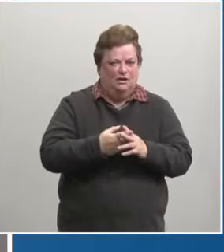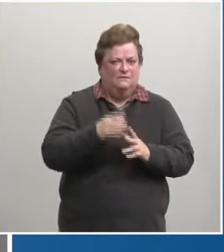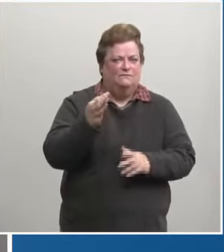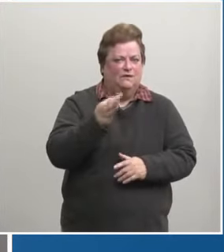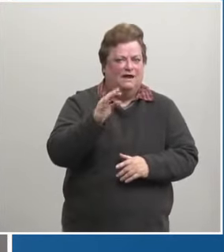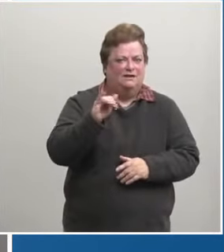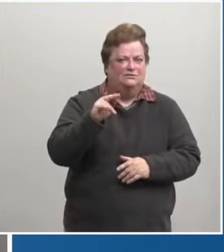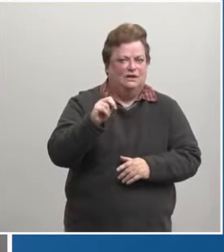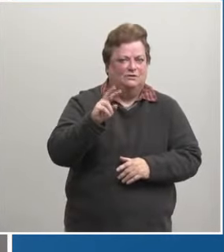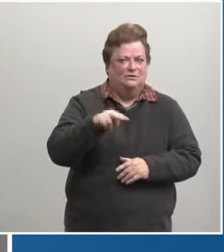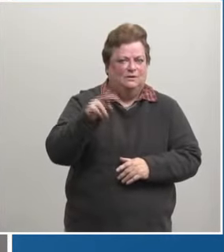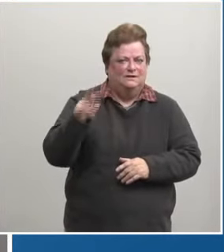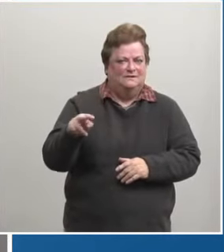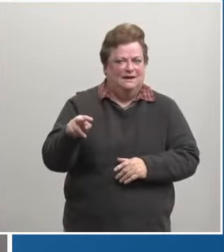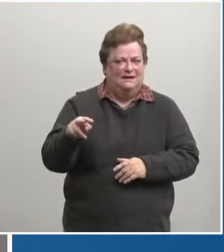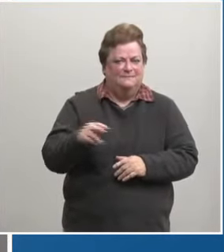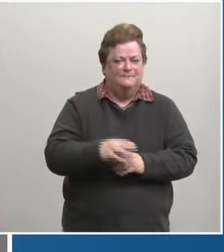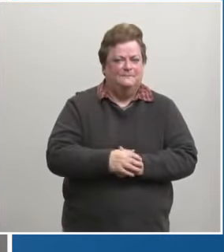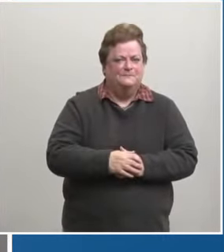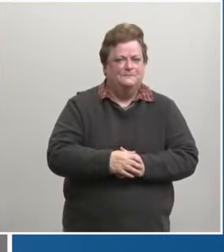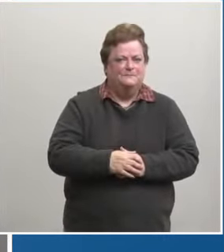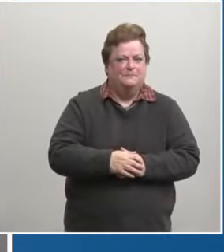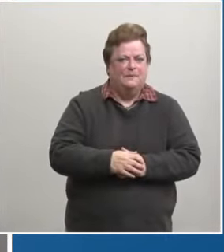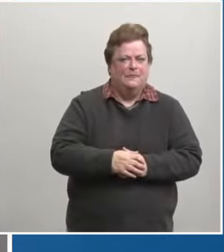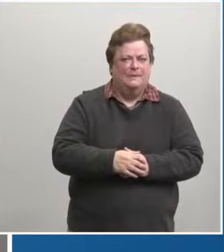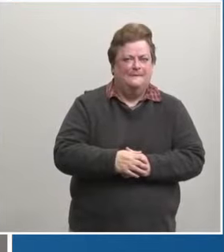Friday, January 22nd.